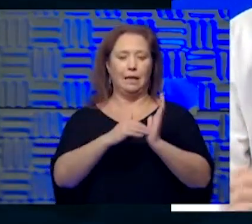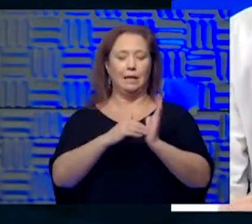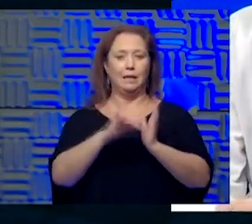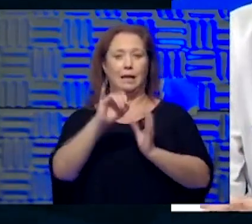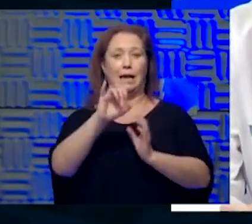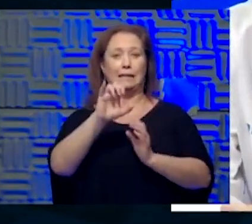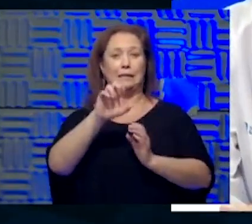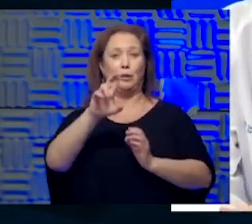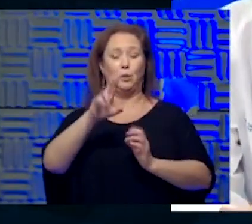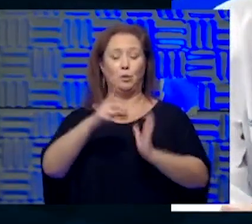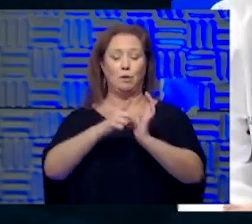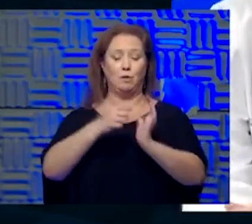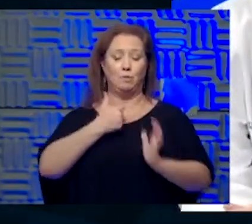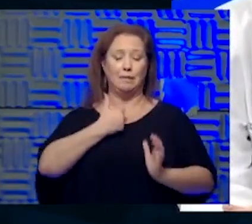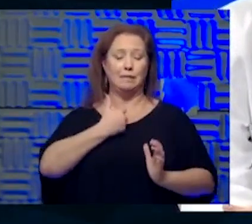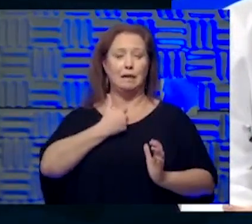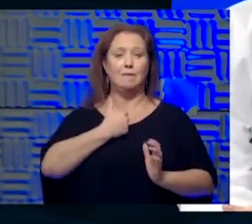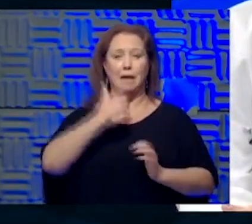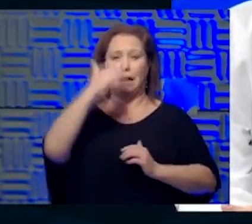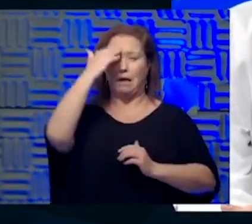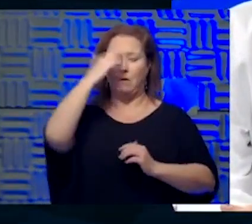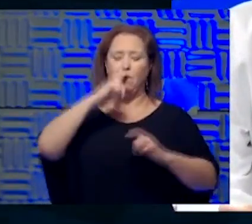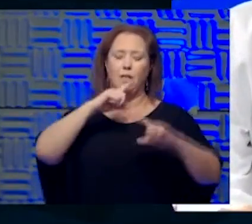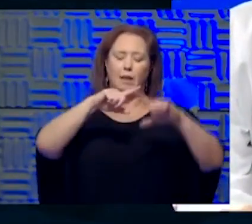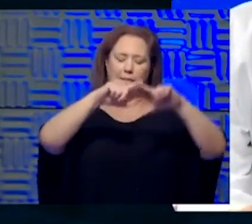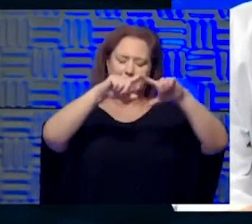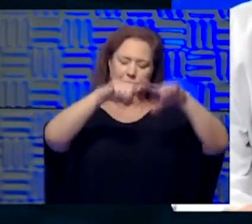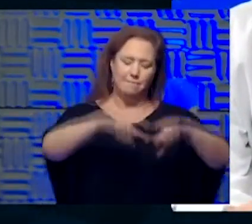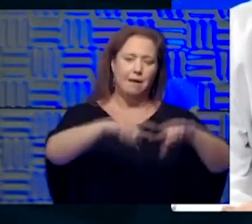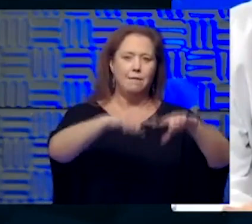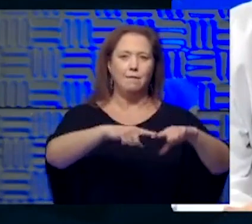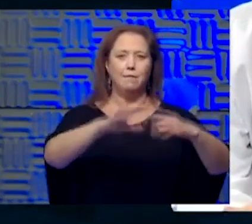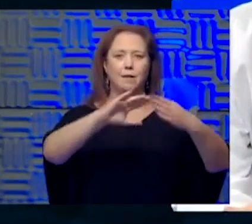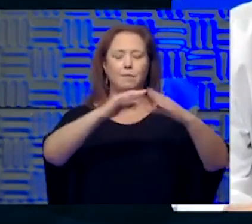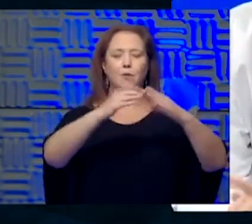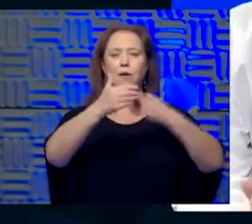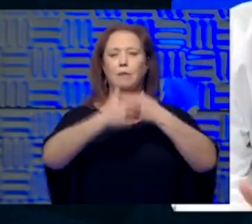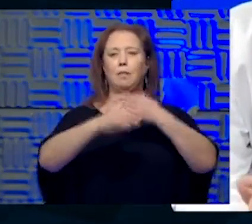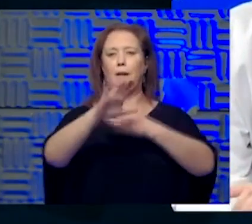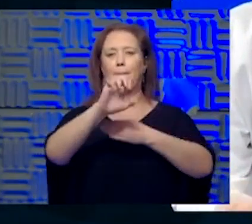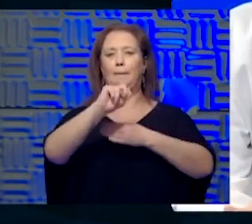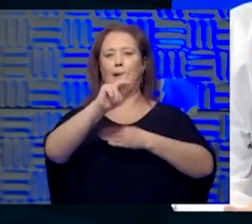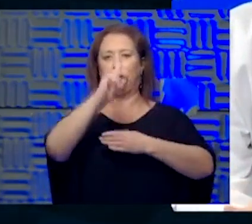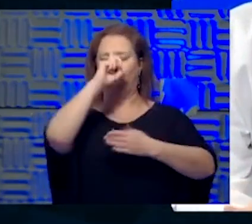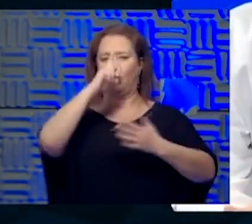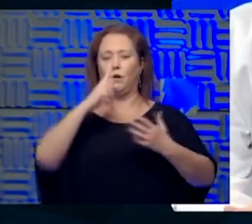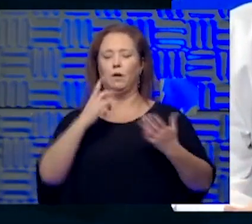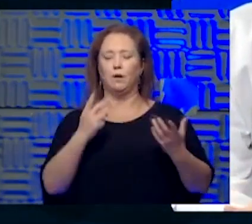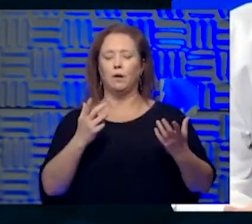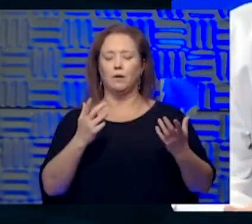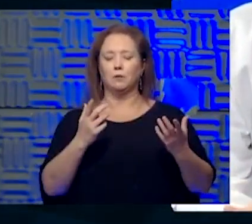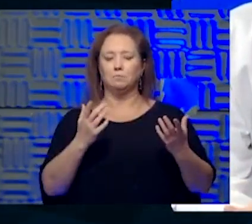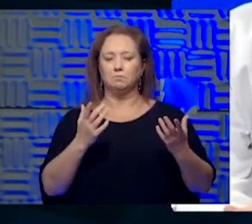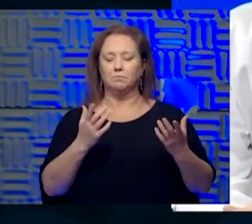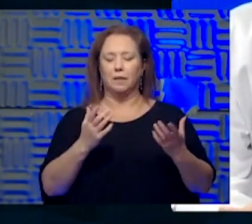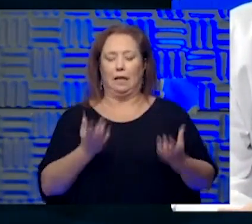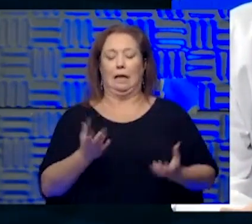ICU physician, I know how much we depend upon the community blood bank for a healthy supply, Chelsea,